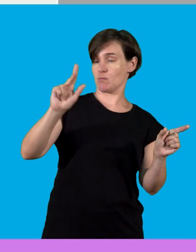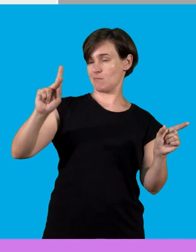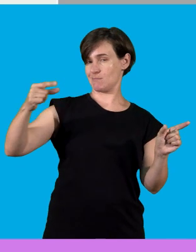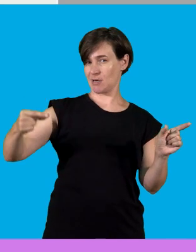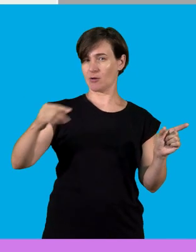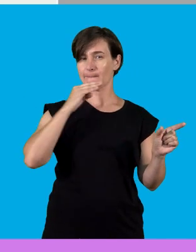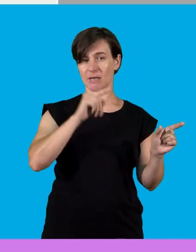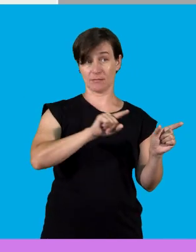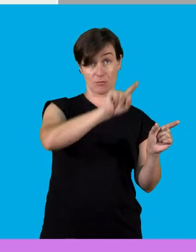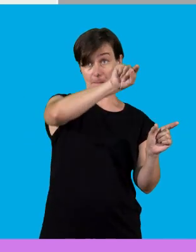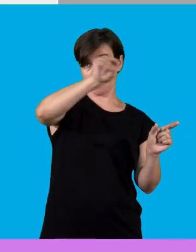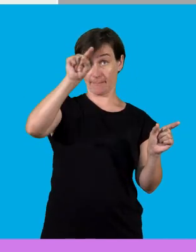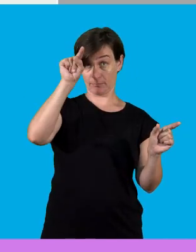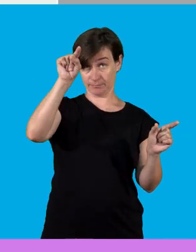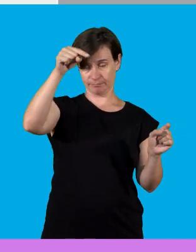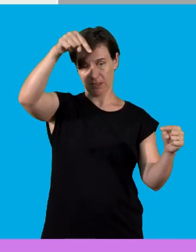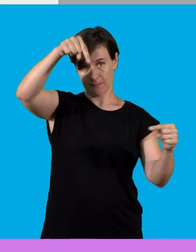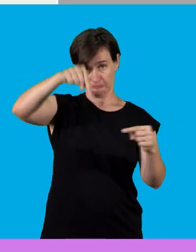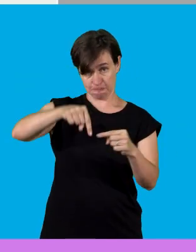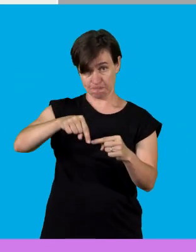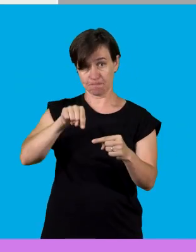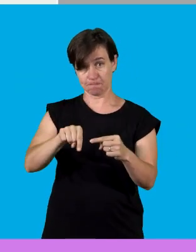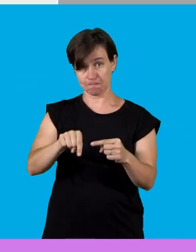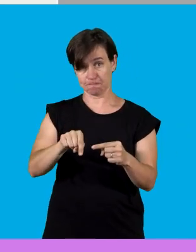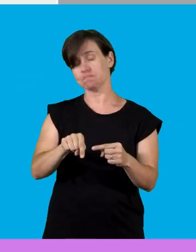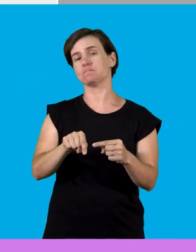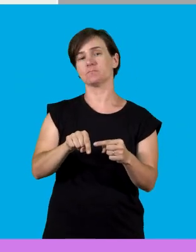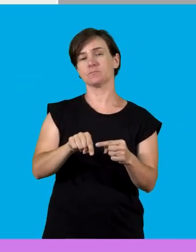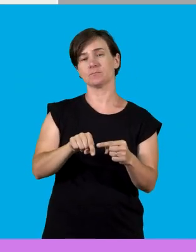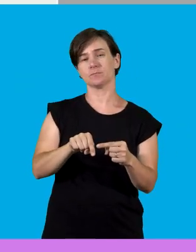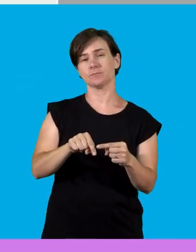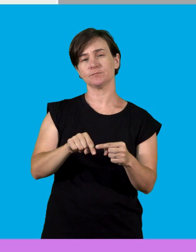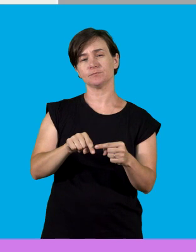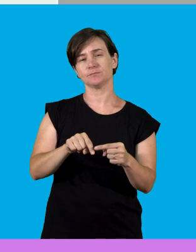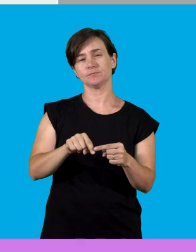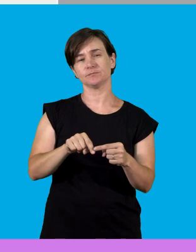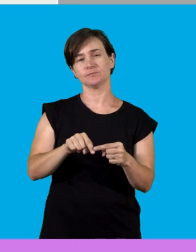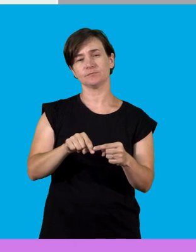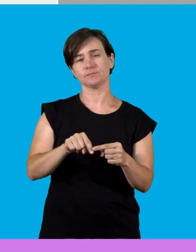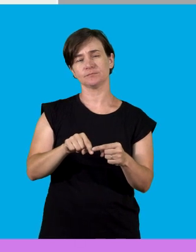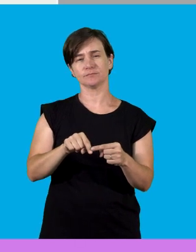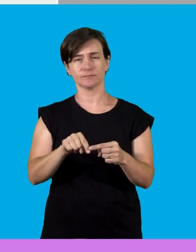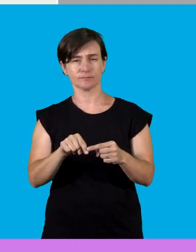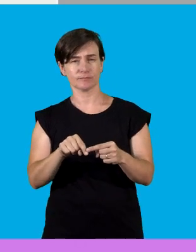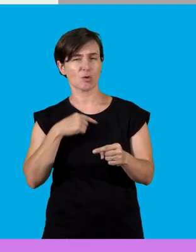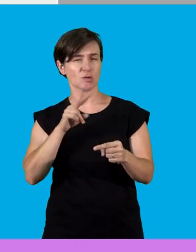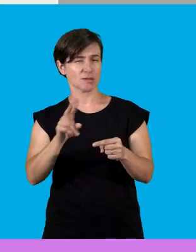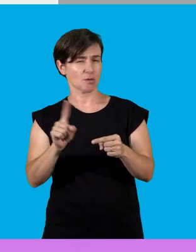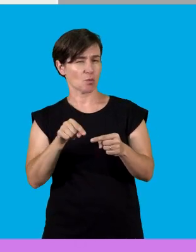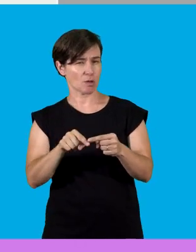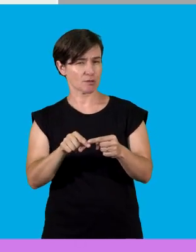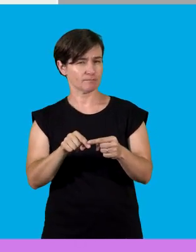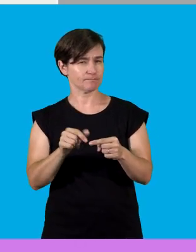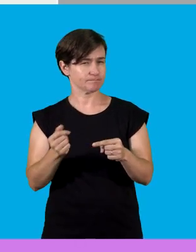kilograms. There is kilograms. Kilograms goes down, pounds go to